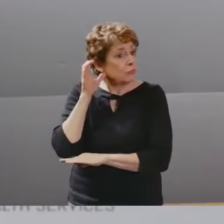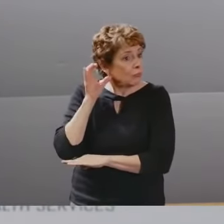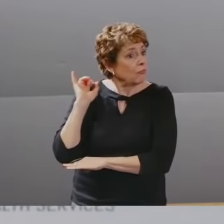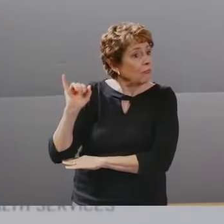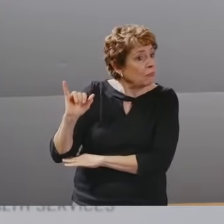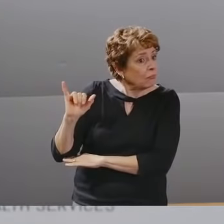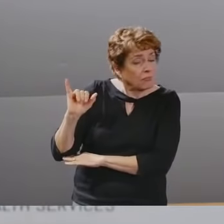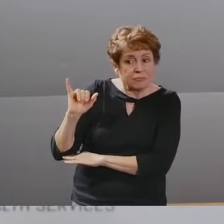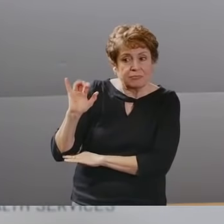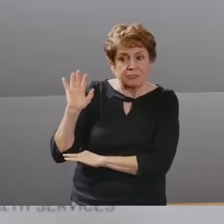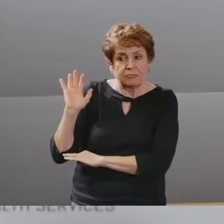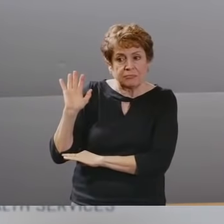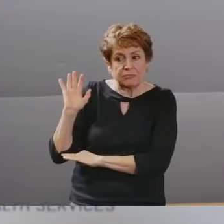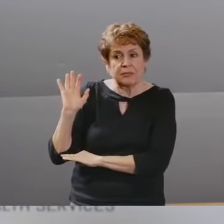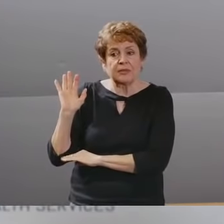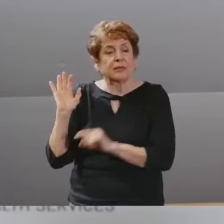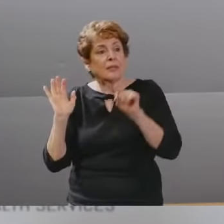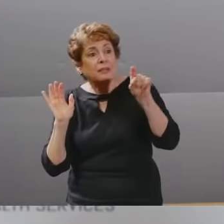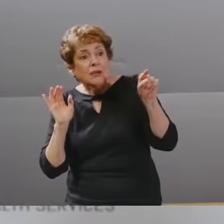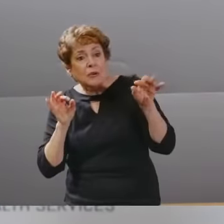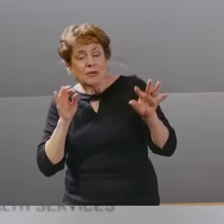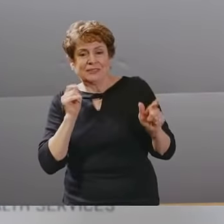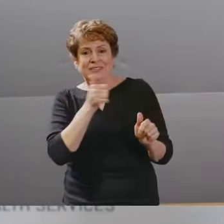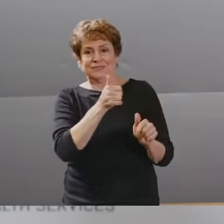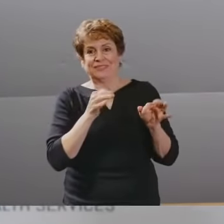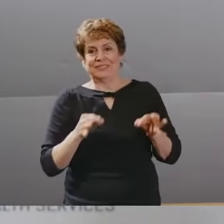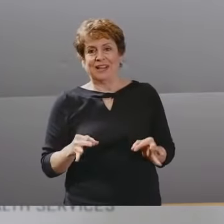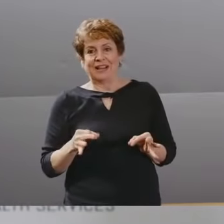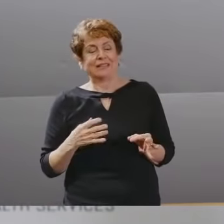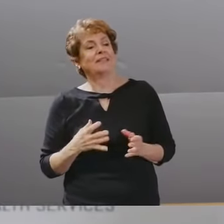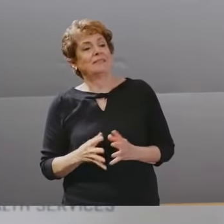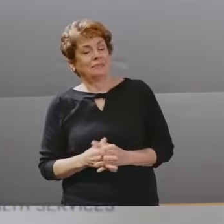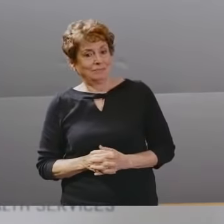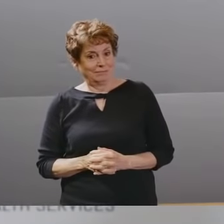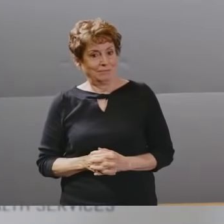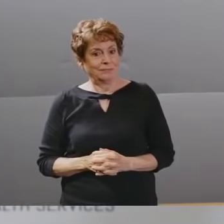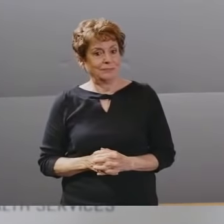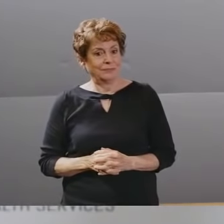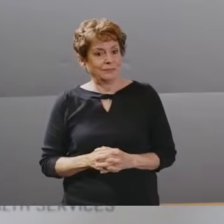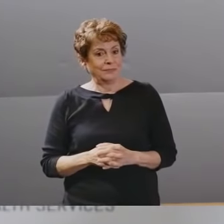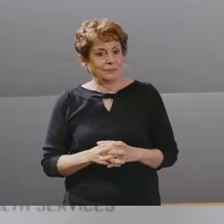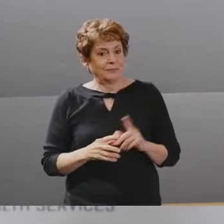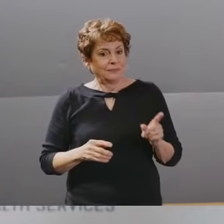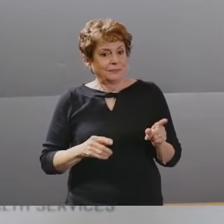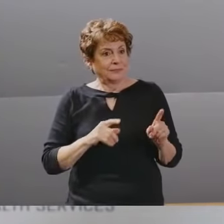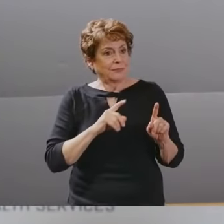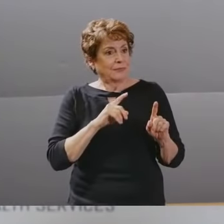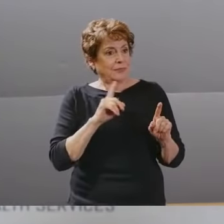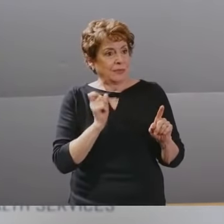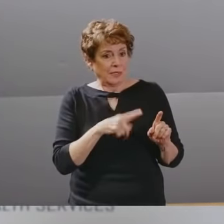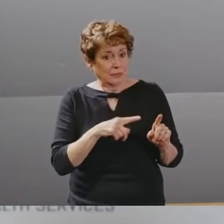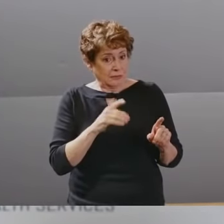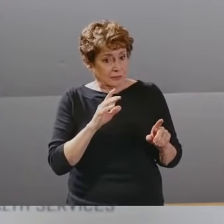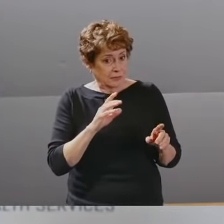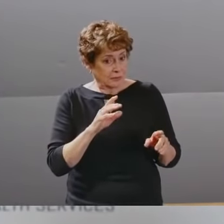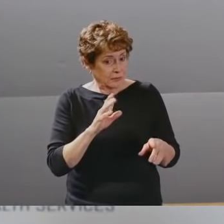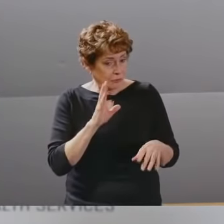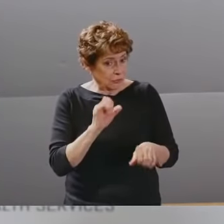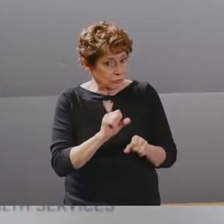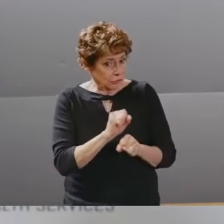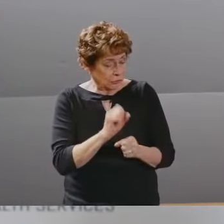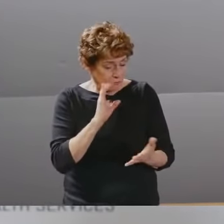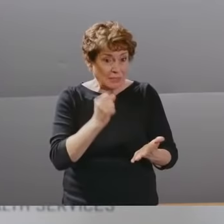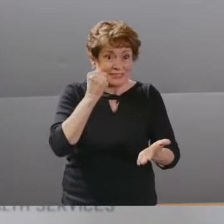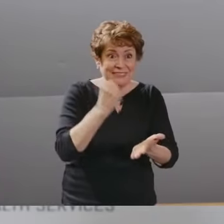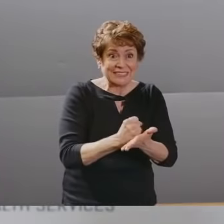will be decisions. So do you plan on certifying the election by the November 31st deadline? There's a process to certification that begins at the